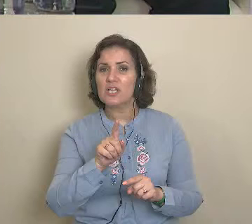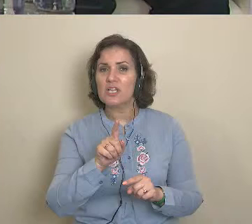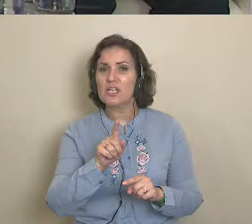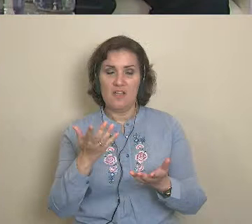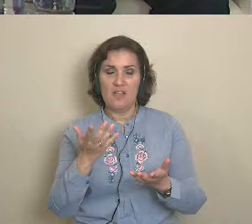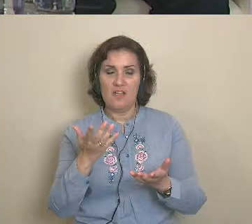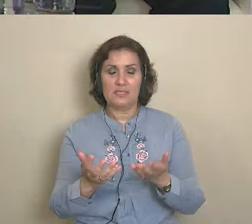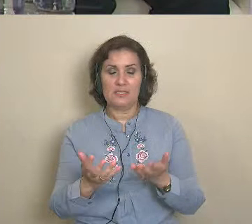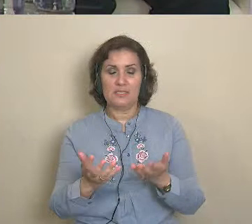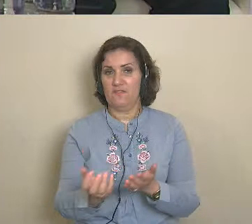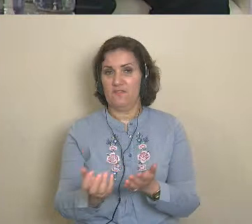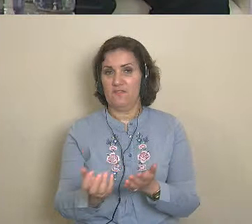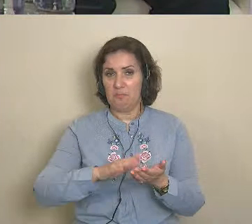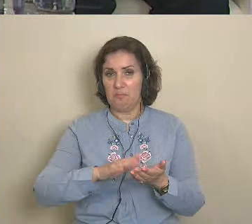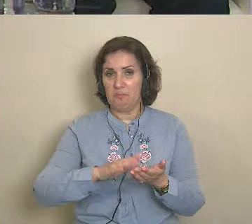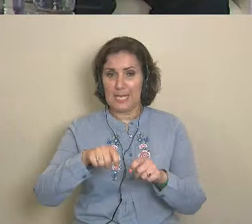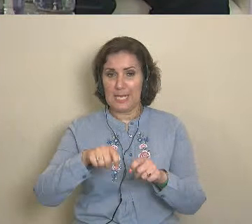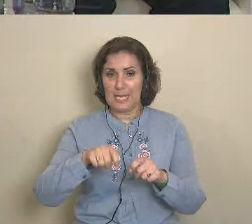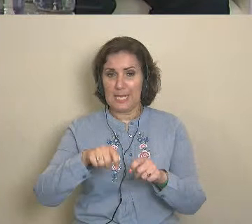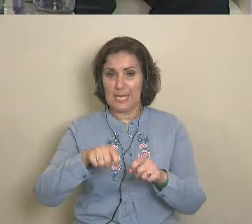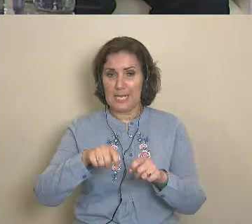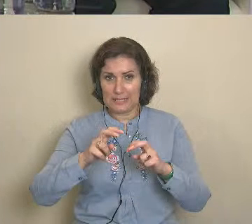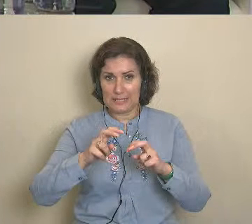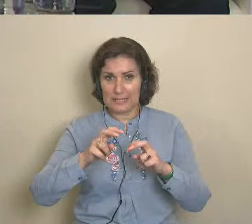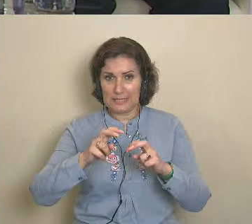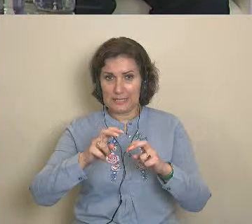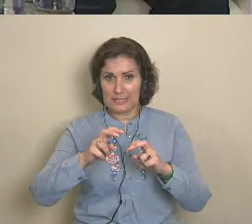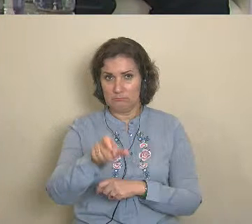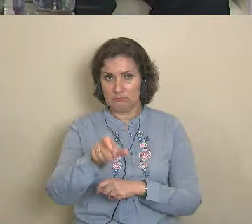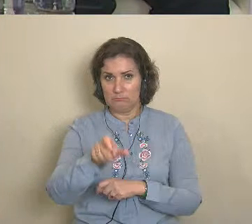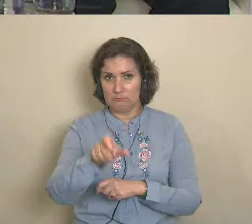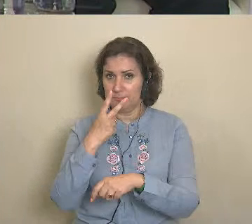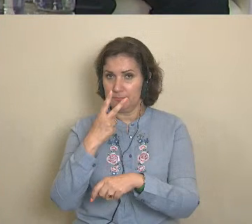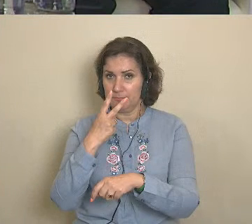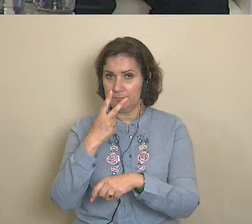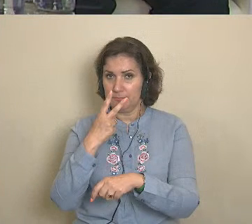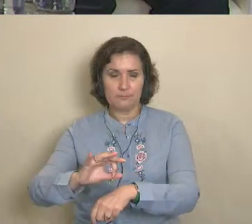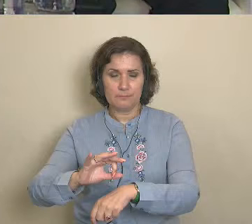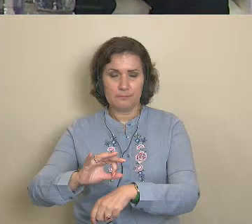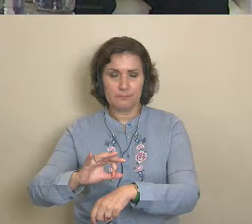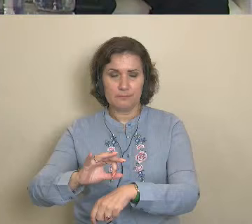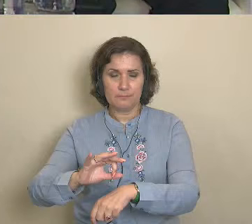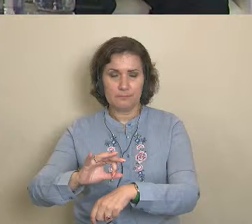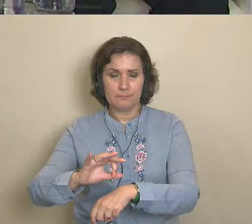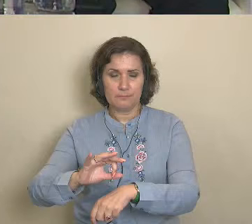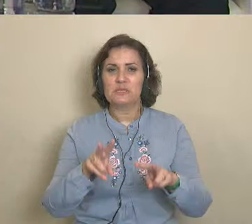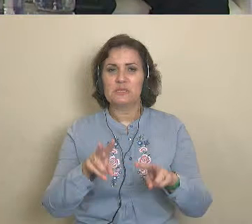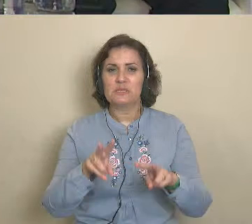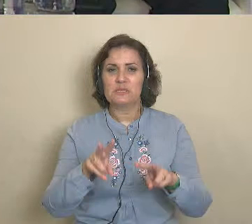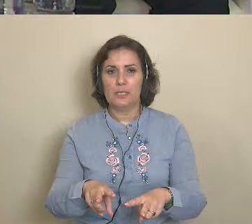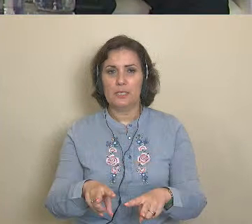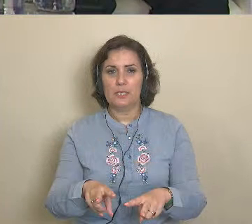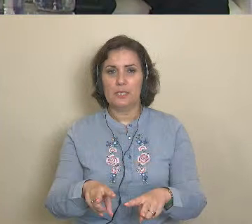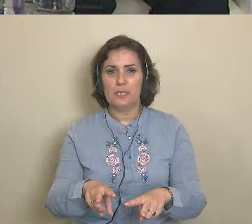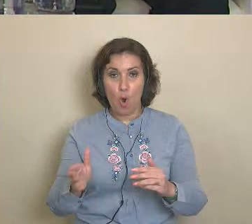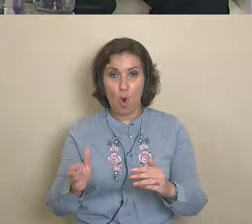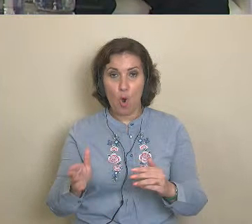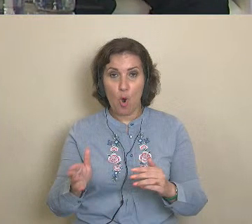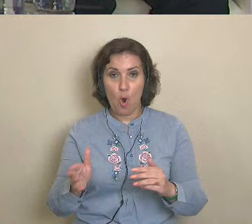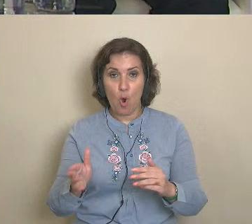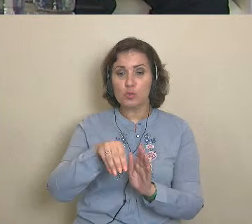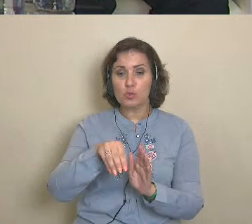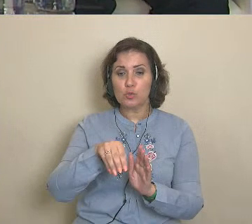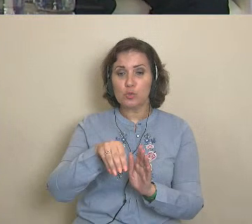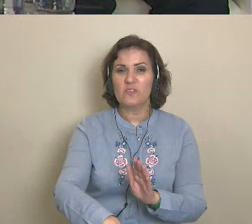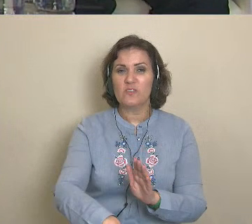Korea. And in case, after the screening, they identify the person who is infected. They had a special box